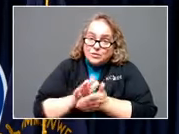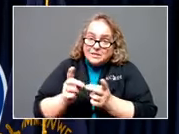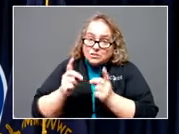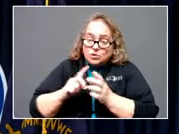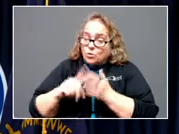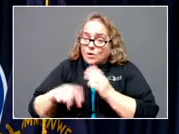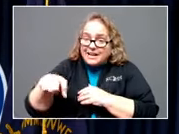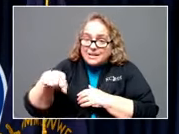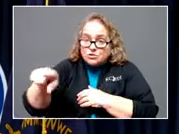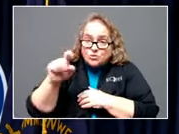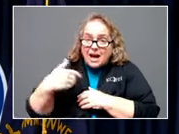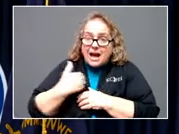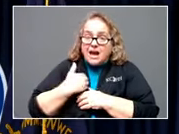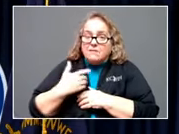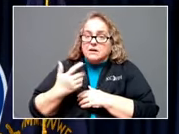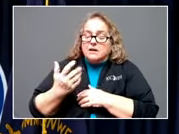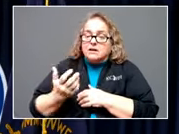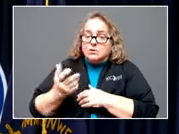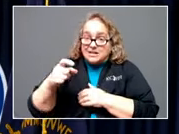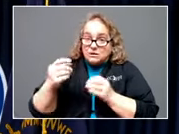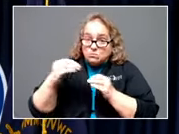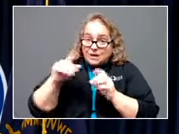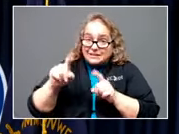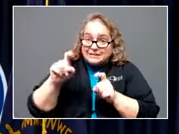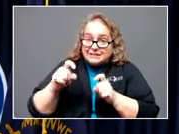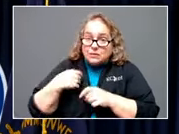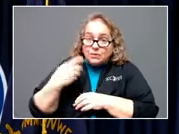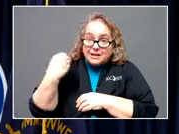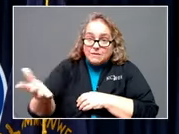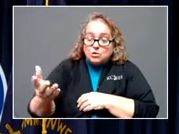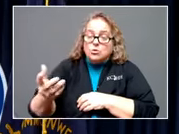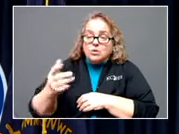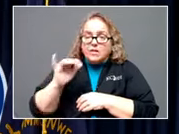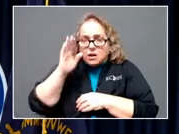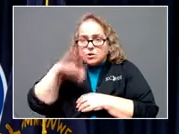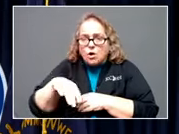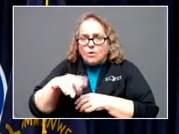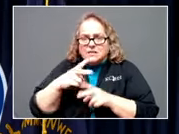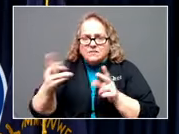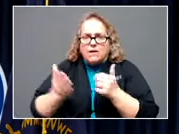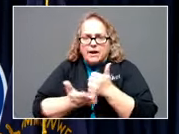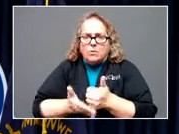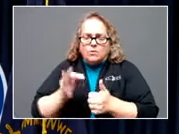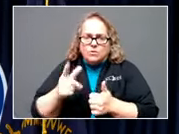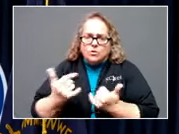the amount of testing that is available to them is very helpful right now.